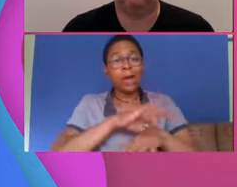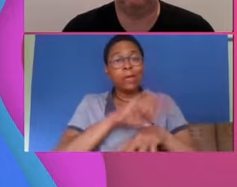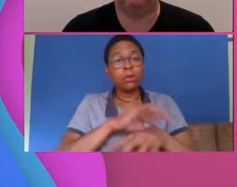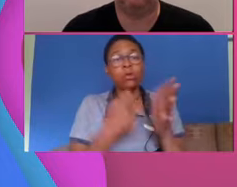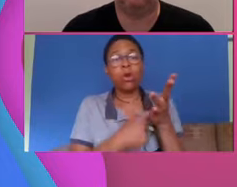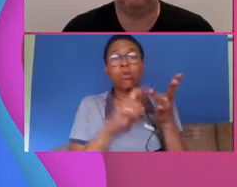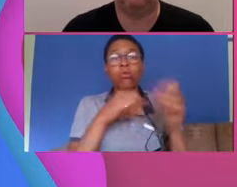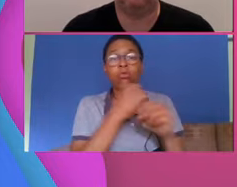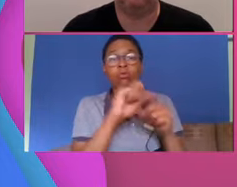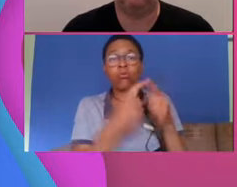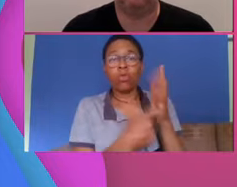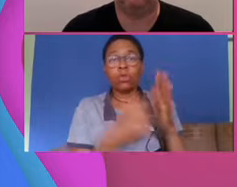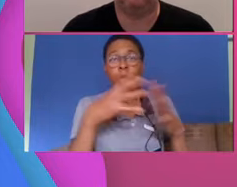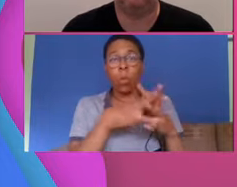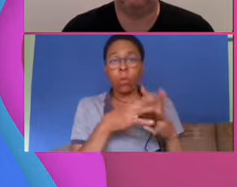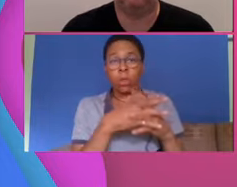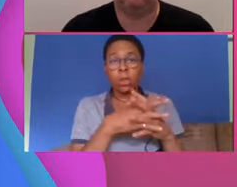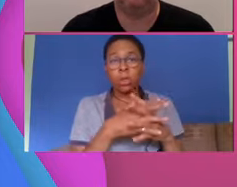us today.